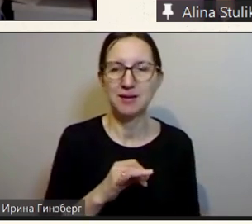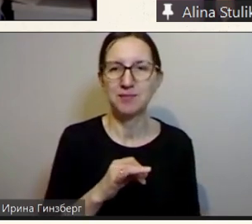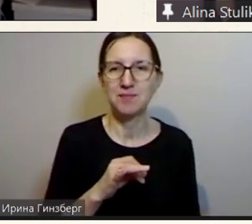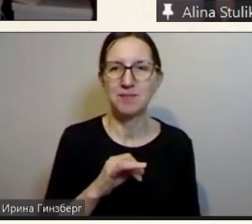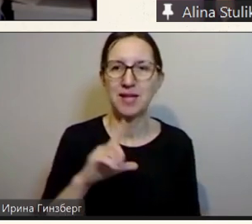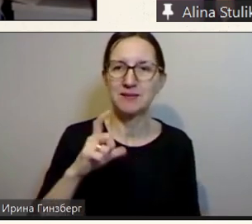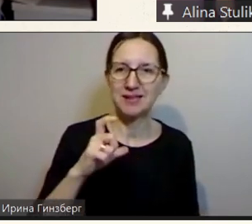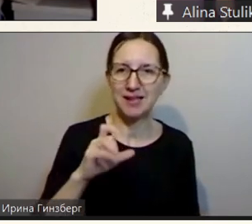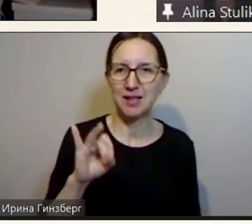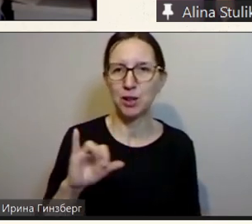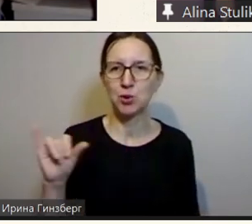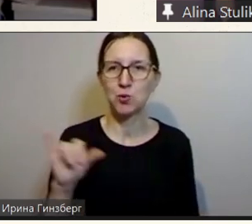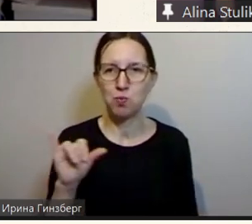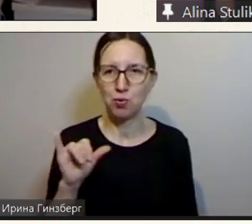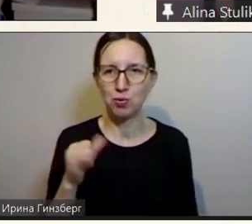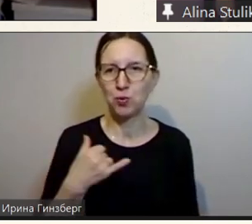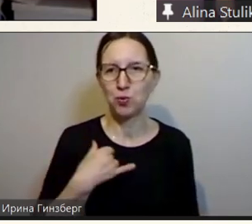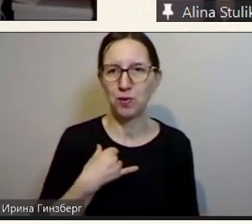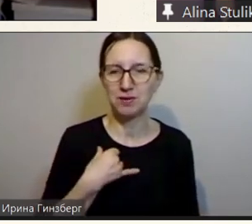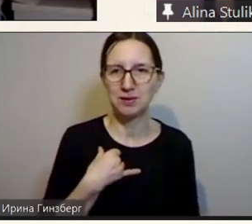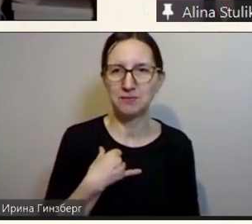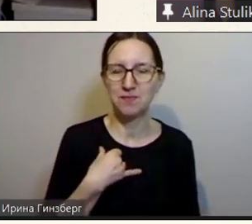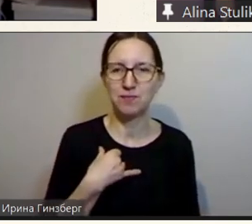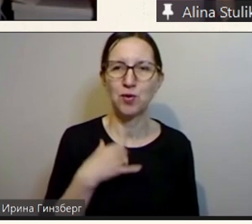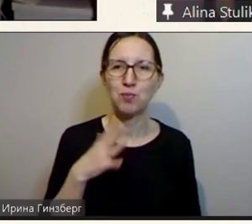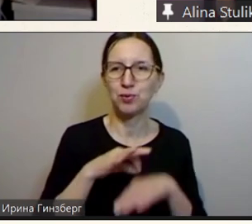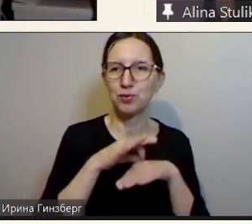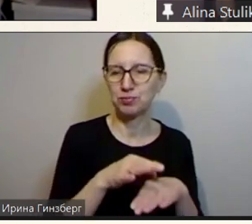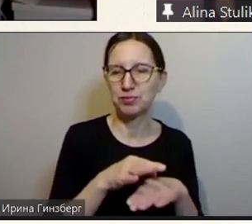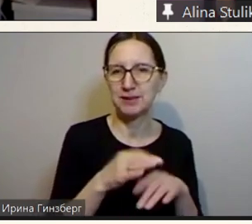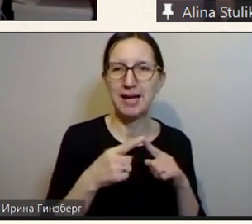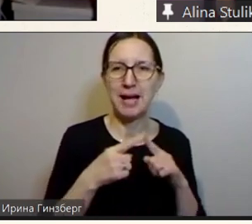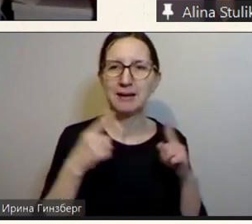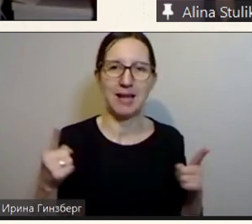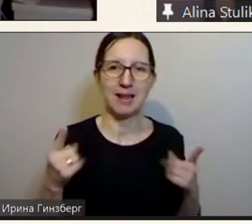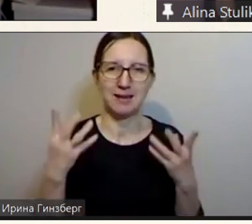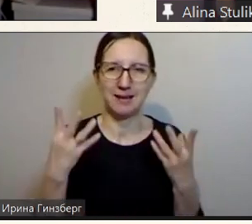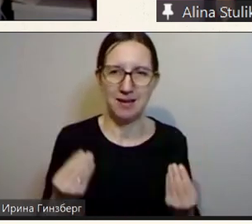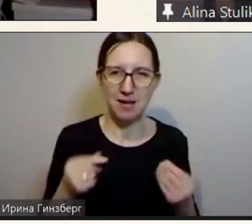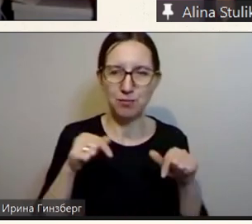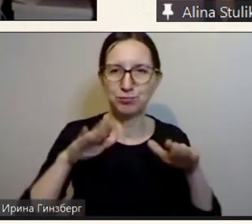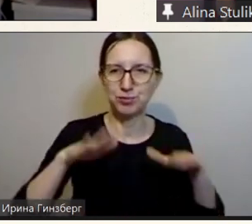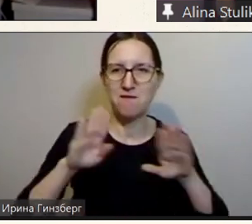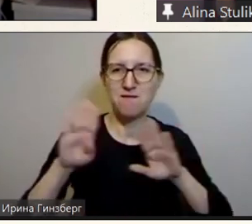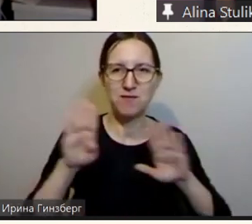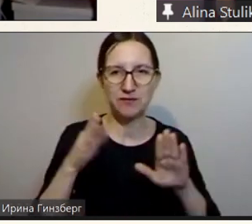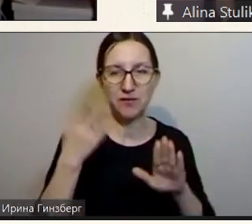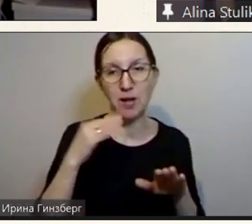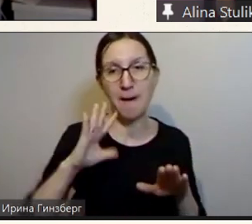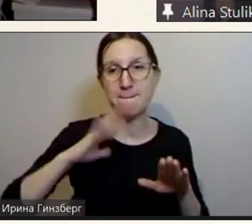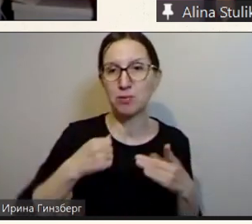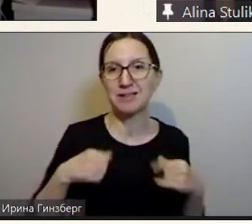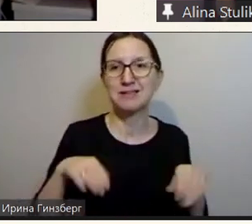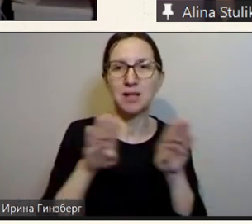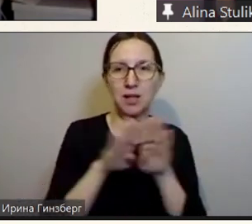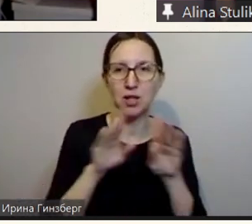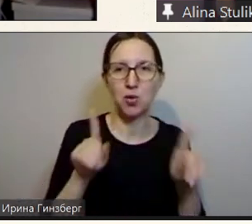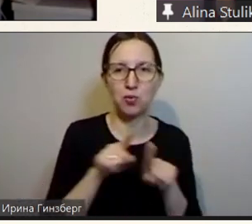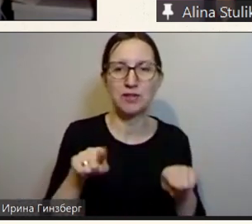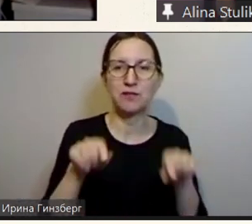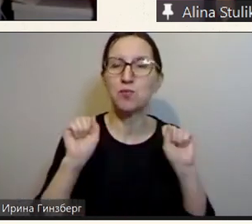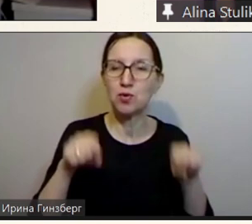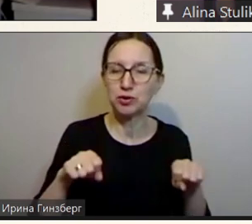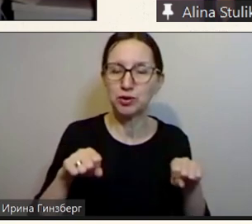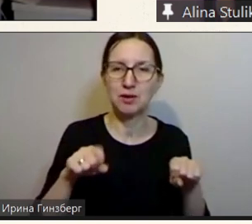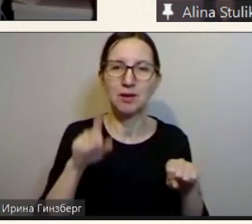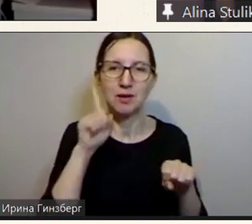May. On Wednesdays and Saturdays, we have so-called long days, when